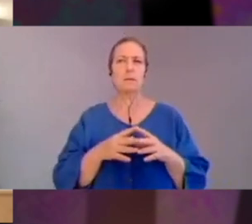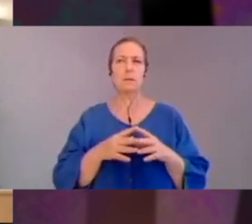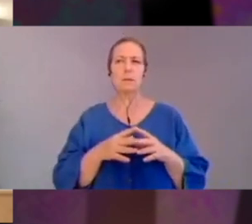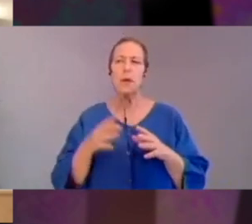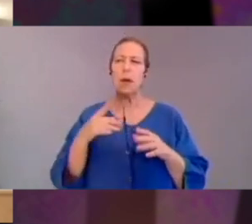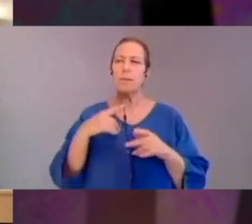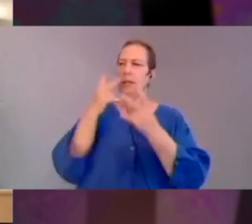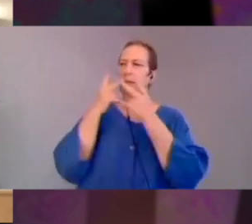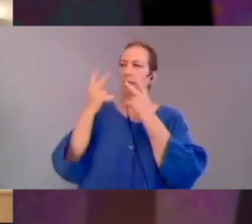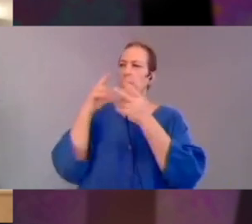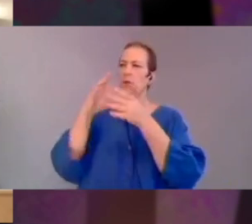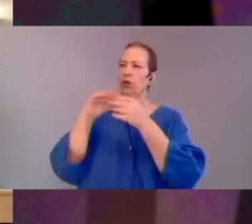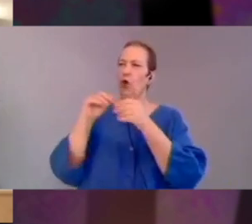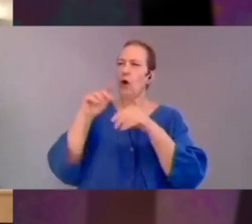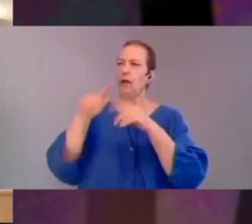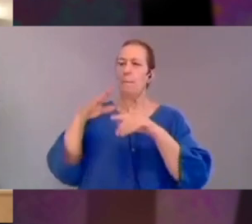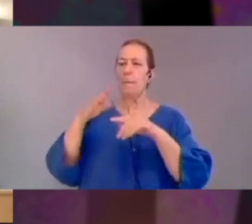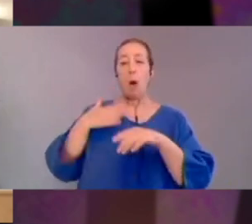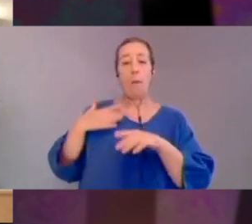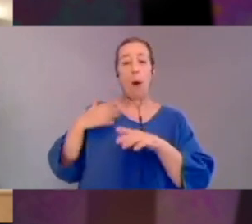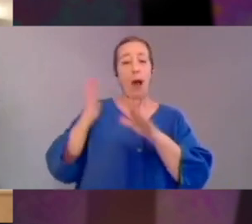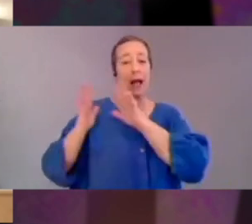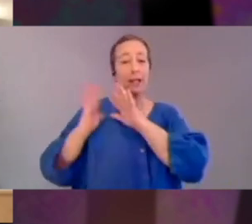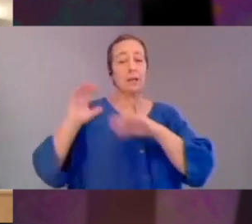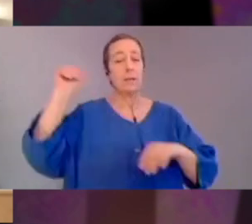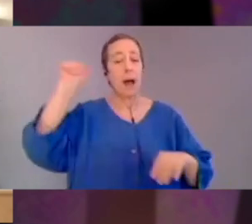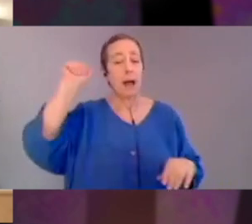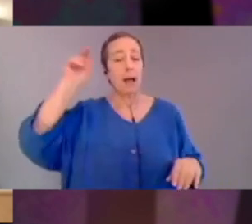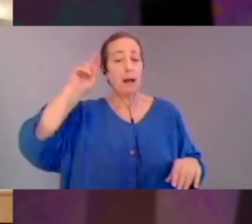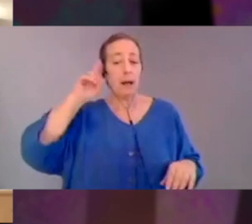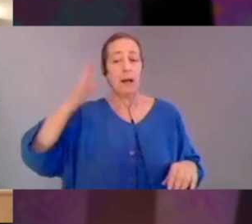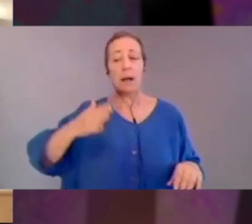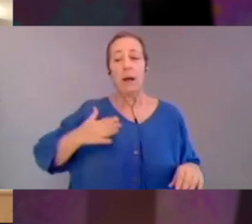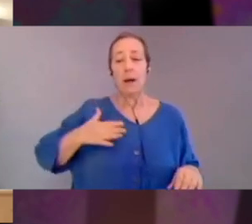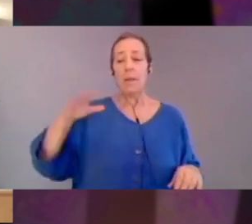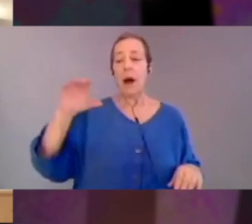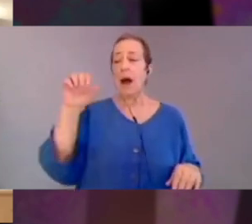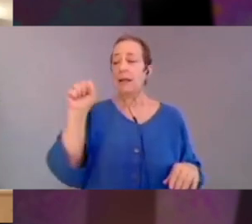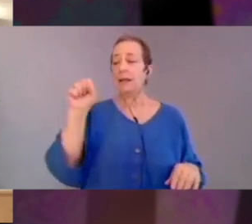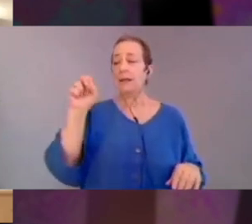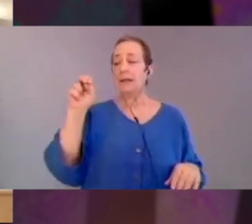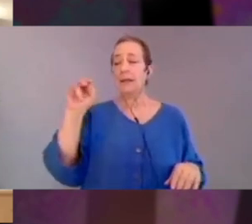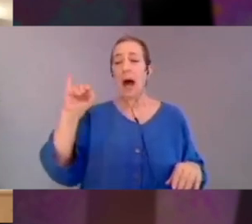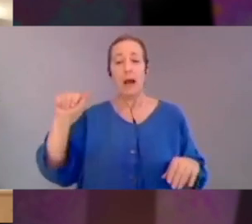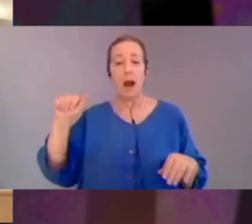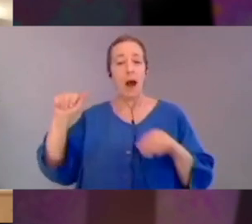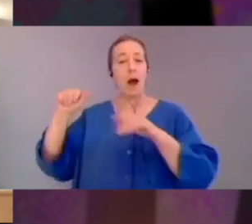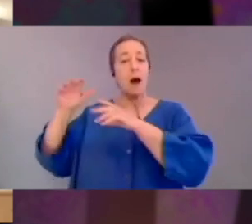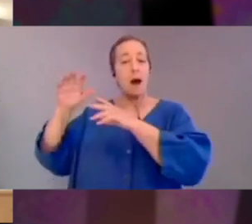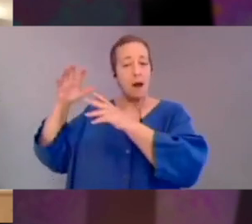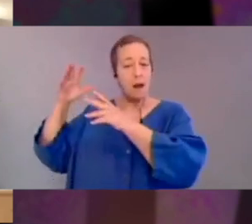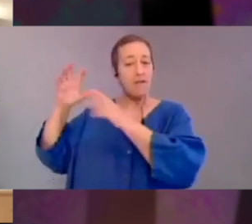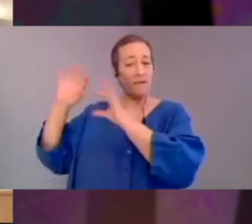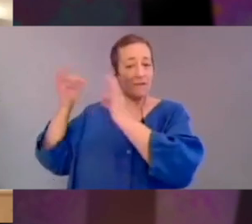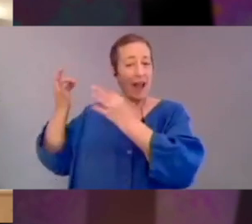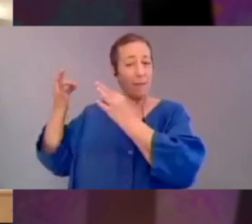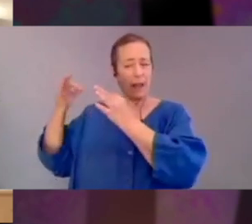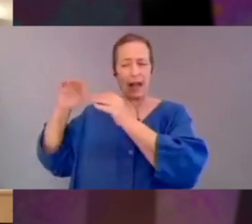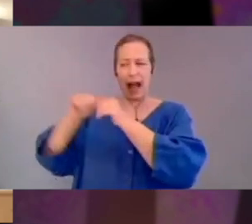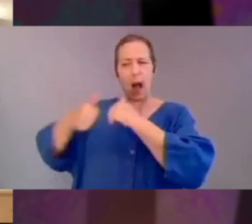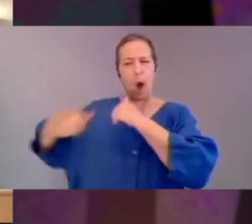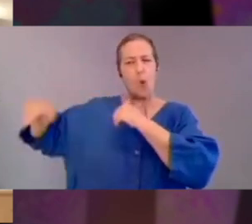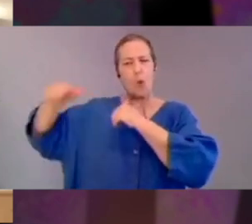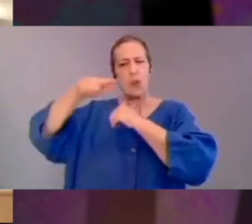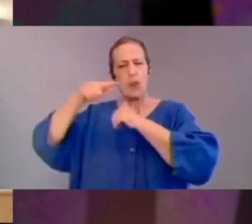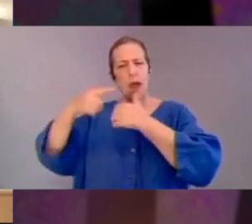aunties, my Saina have related to this place is really gorgeous. And when I first came here,